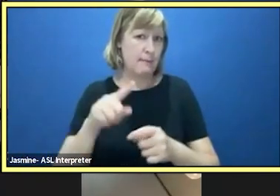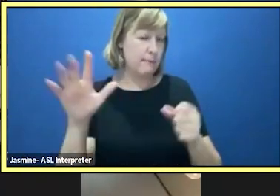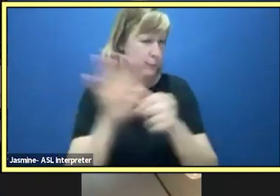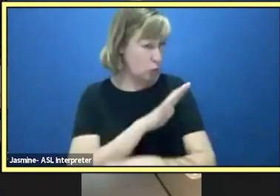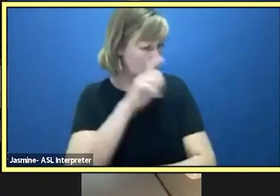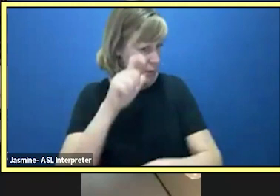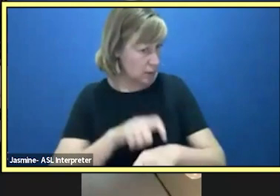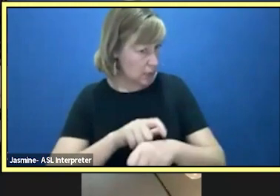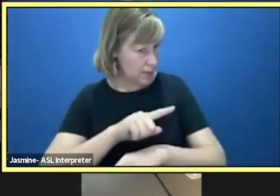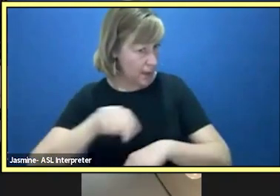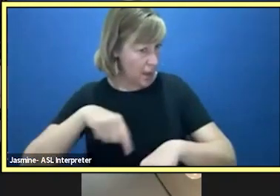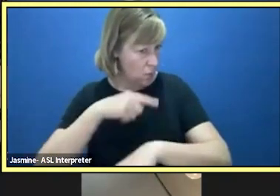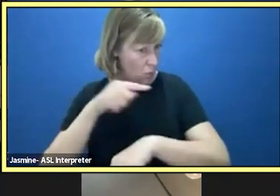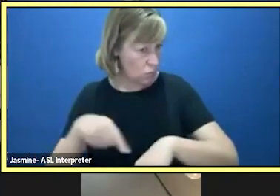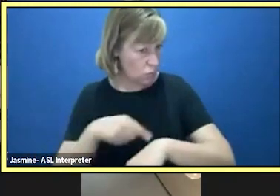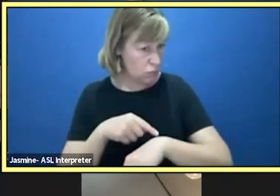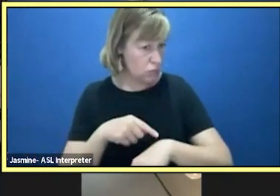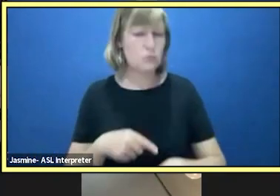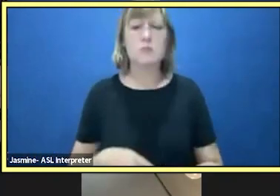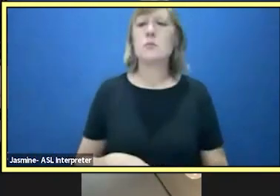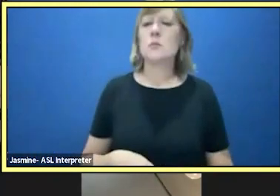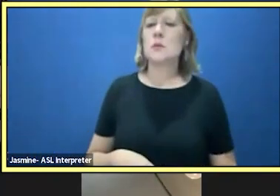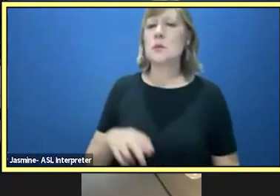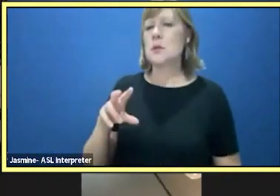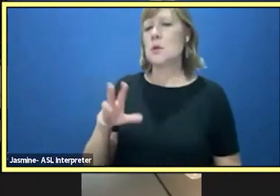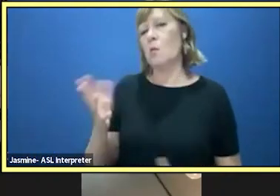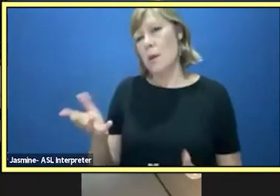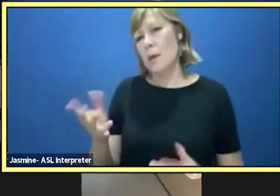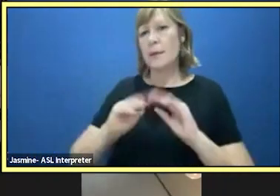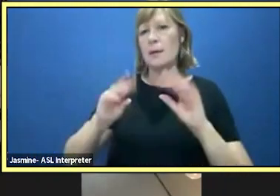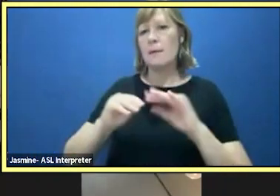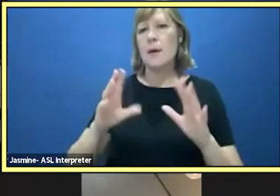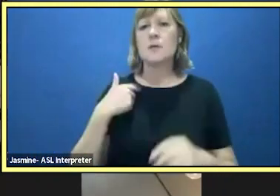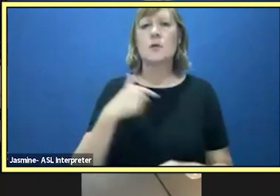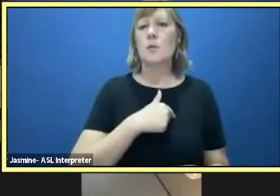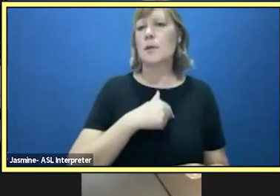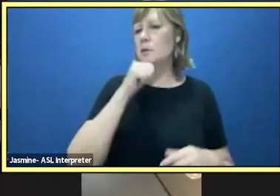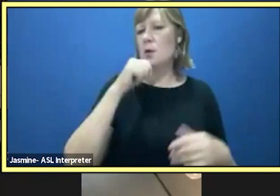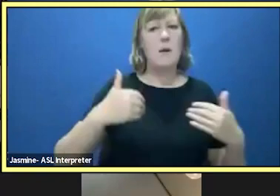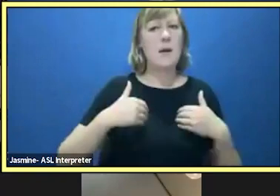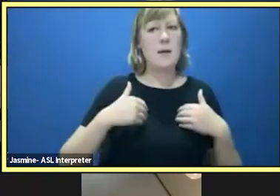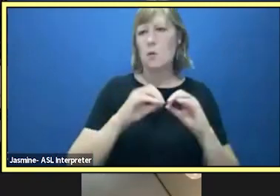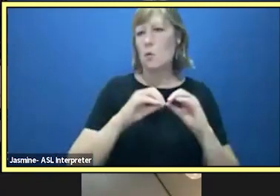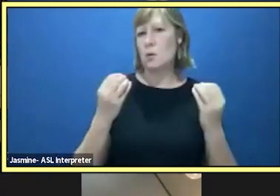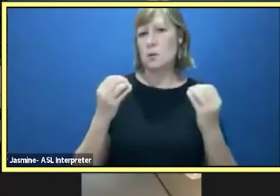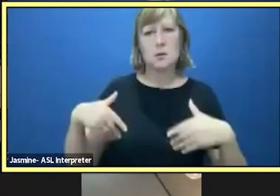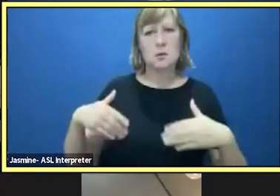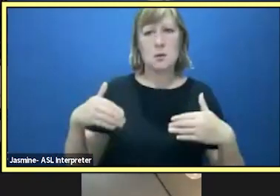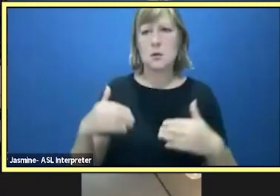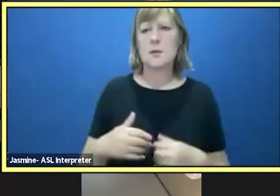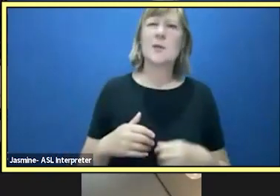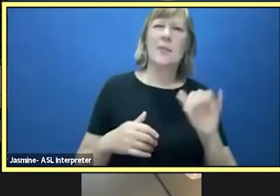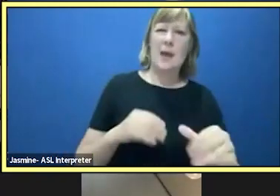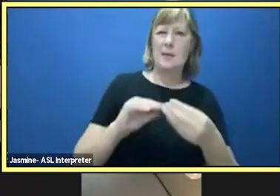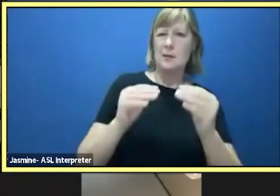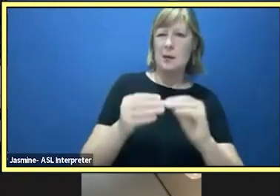we don't have the organizations yet. Once we do, so the thing about the 40, we have designed it to be